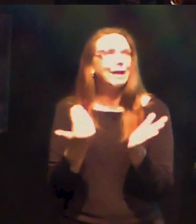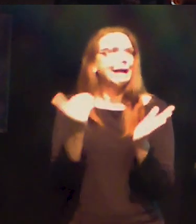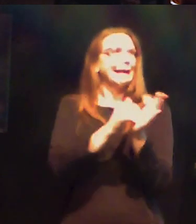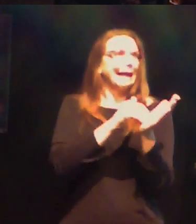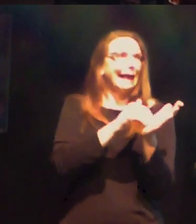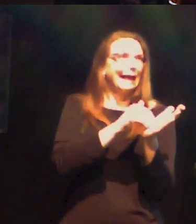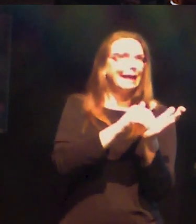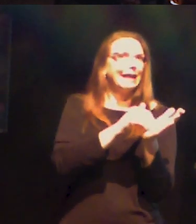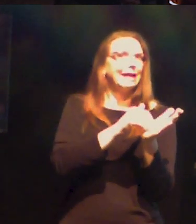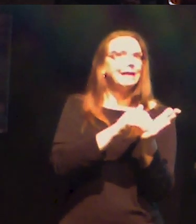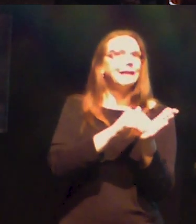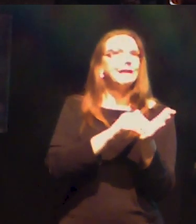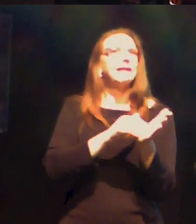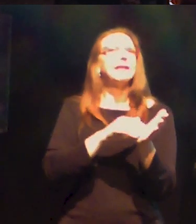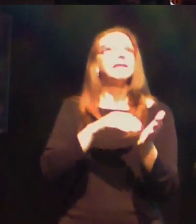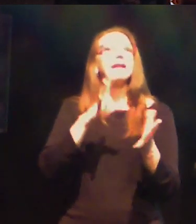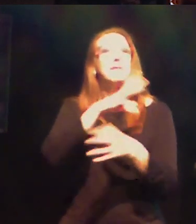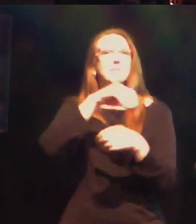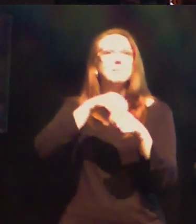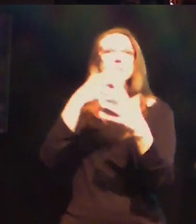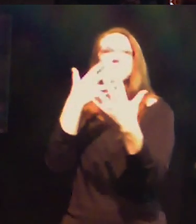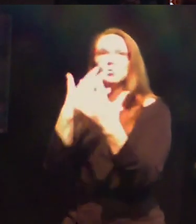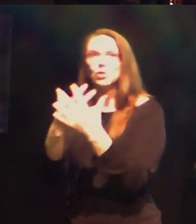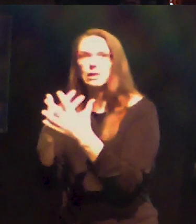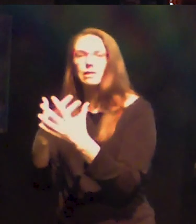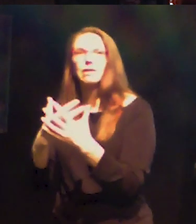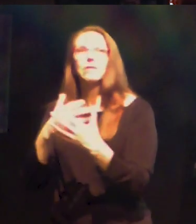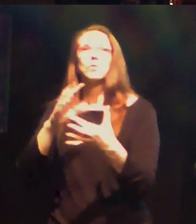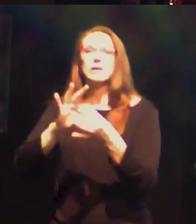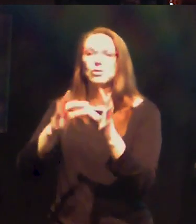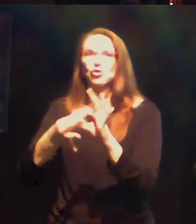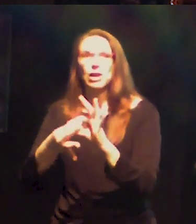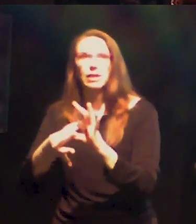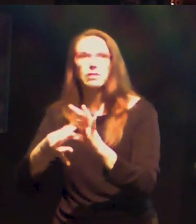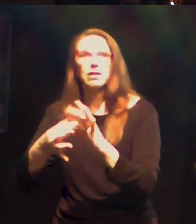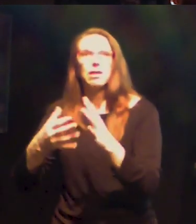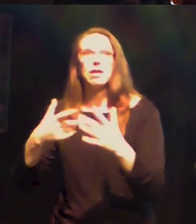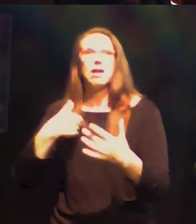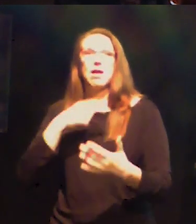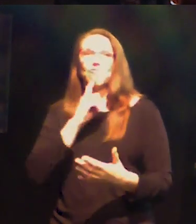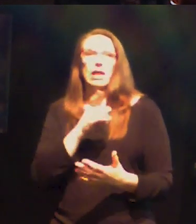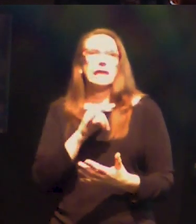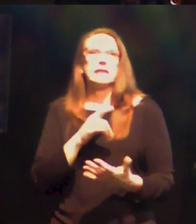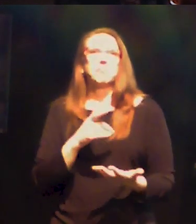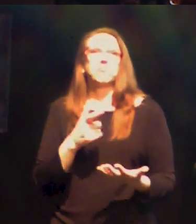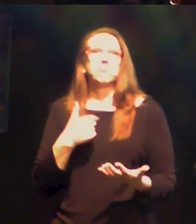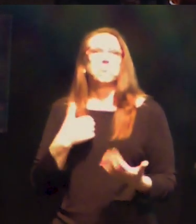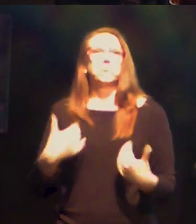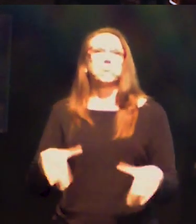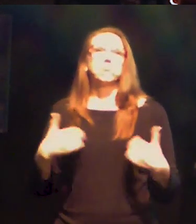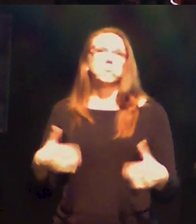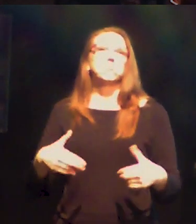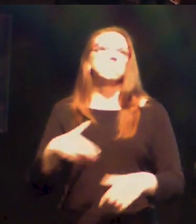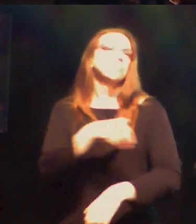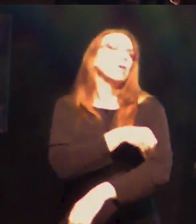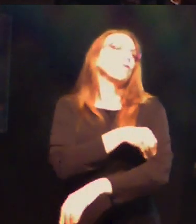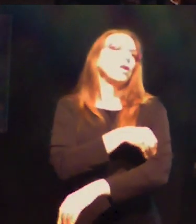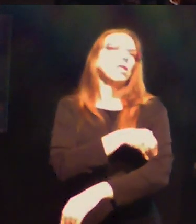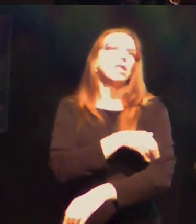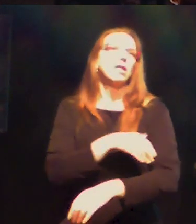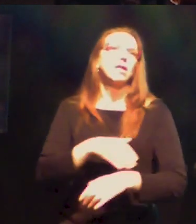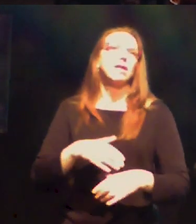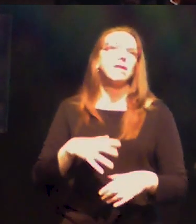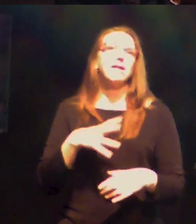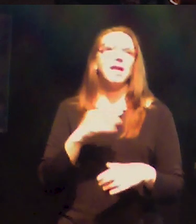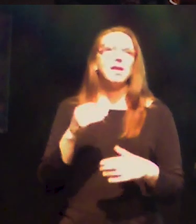what she went through and do it again, and being in prison, being chained. I mean, I really, I just